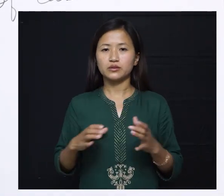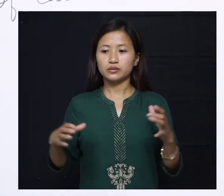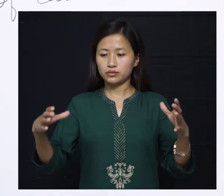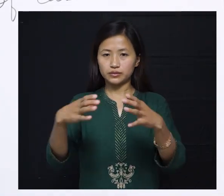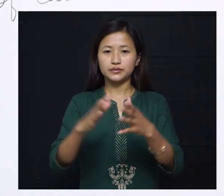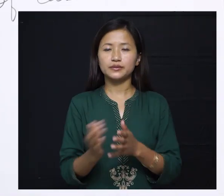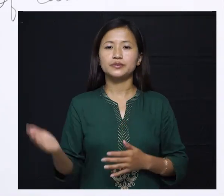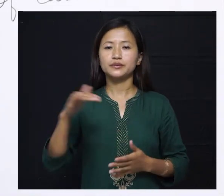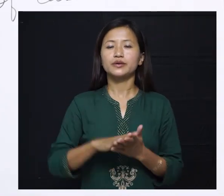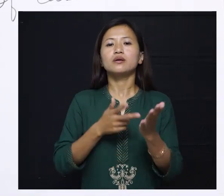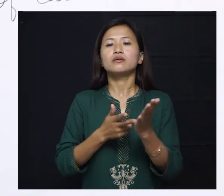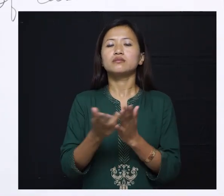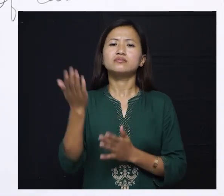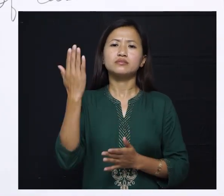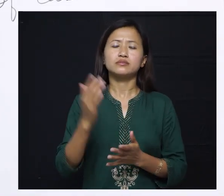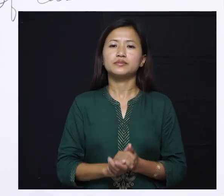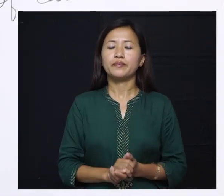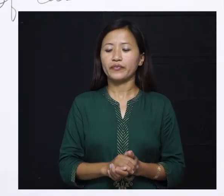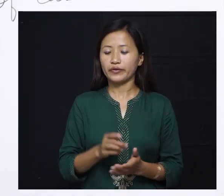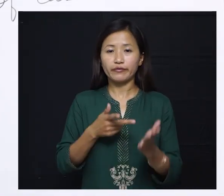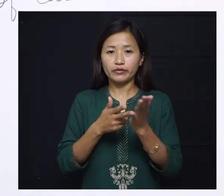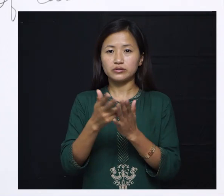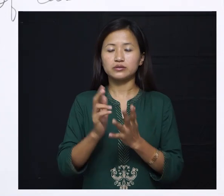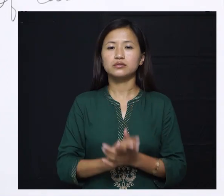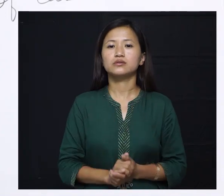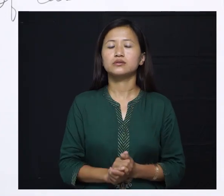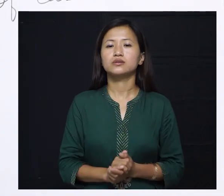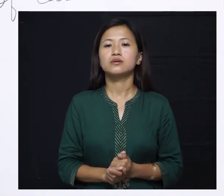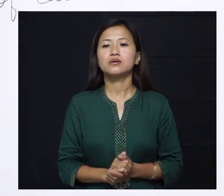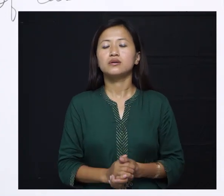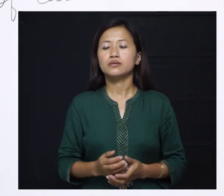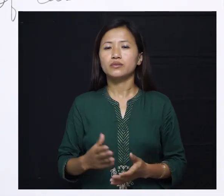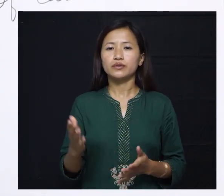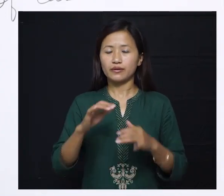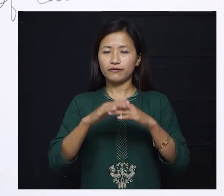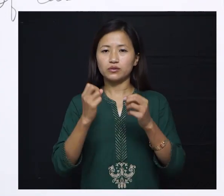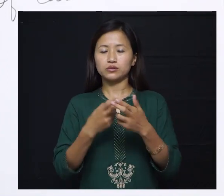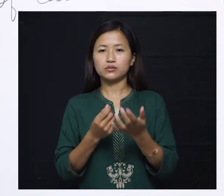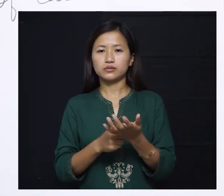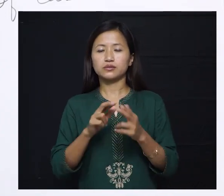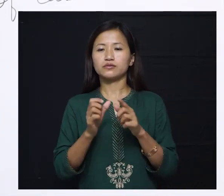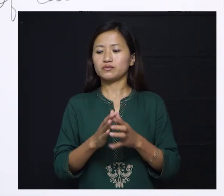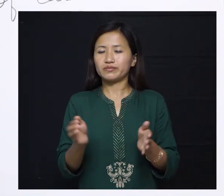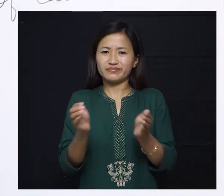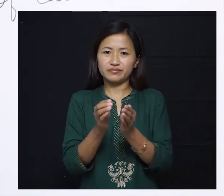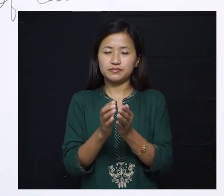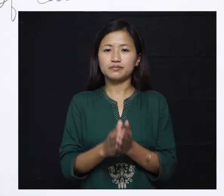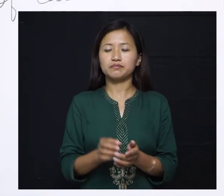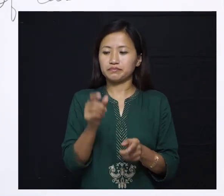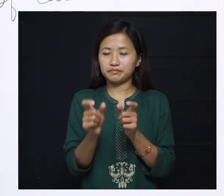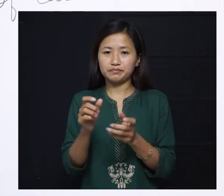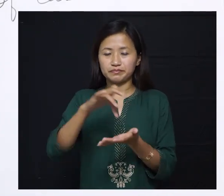it was villages, and then the villages were formed by these small clans, and